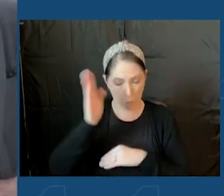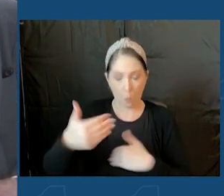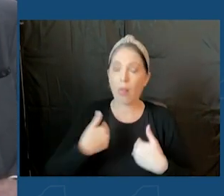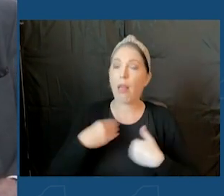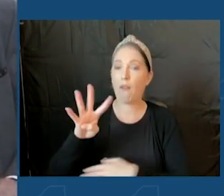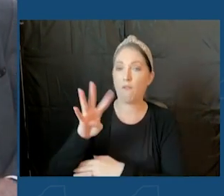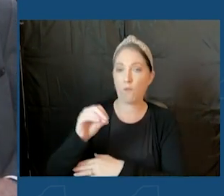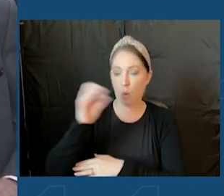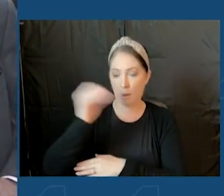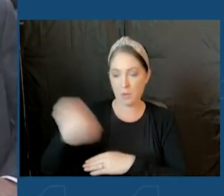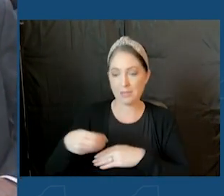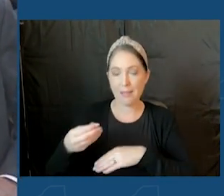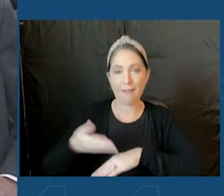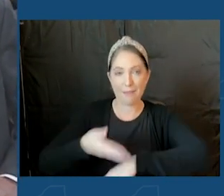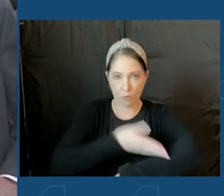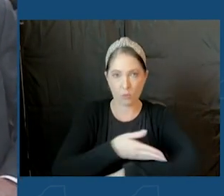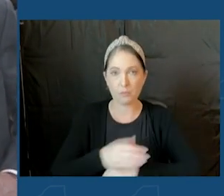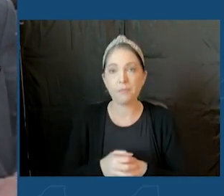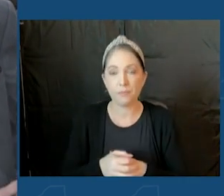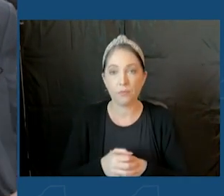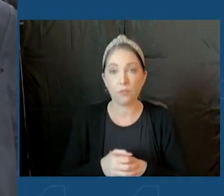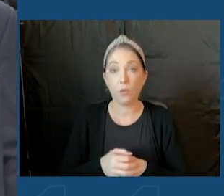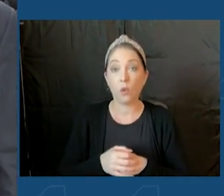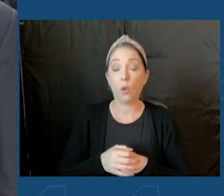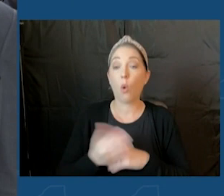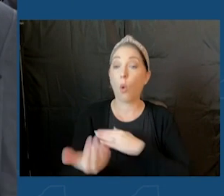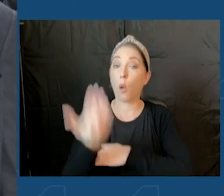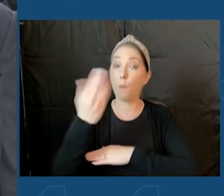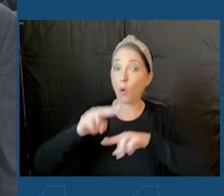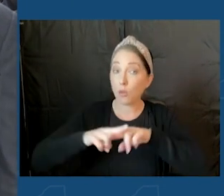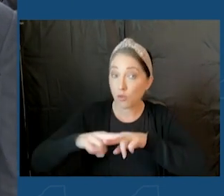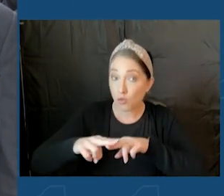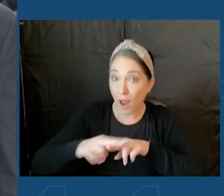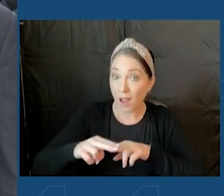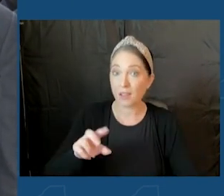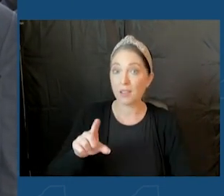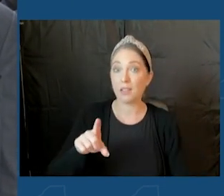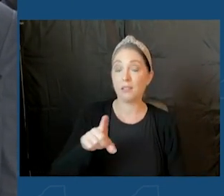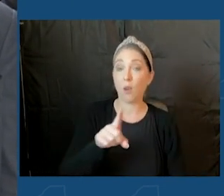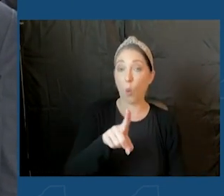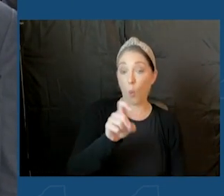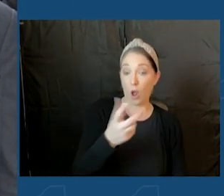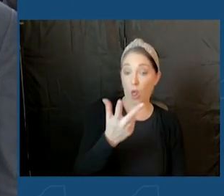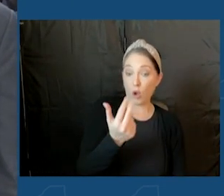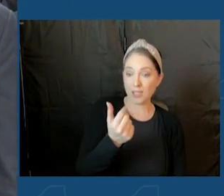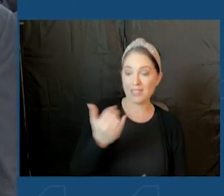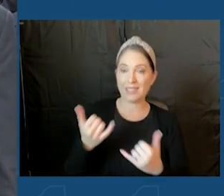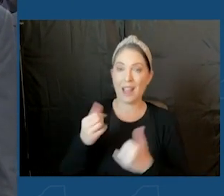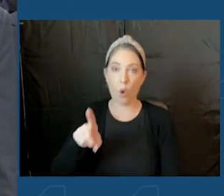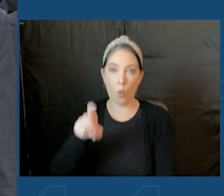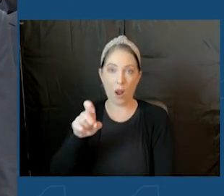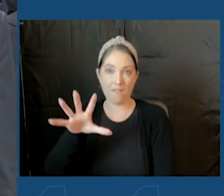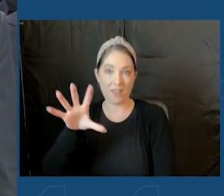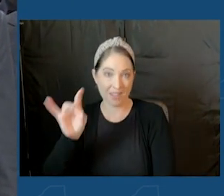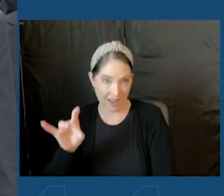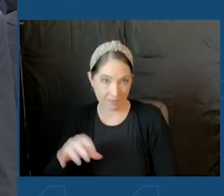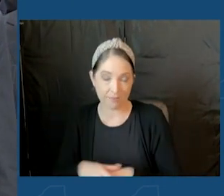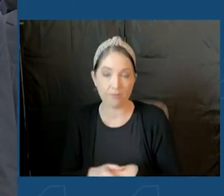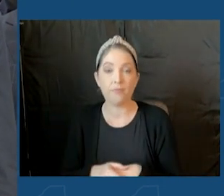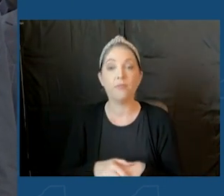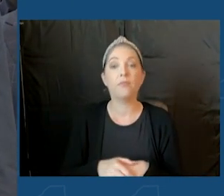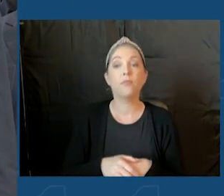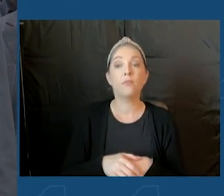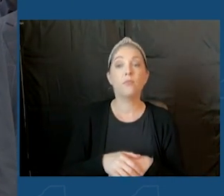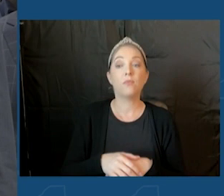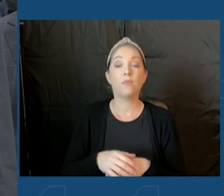increase. Morning rush trains will increase to 158 trains from 113. Afternoon and evening trains will increase to 158